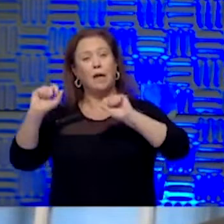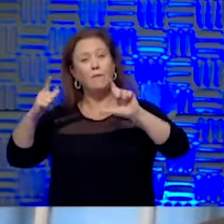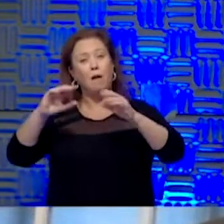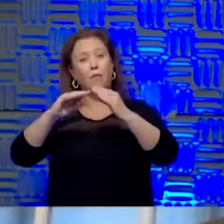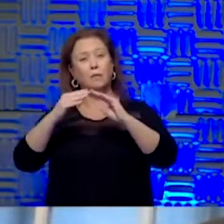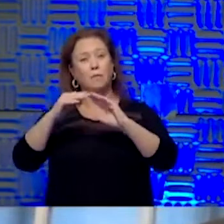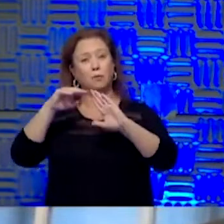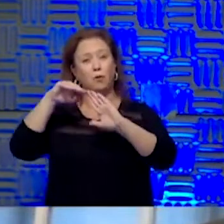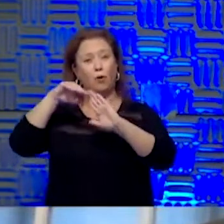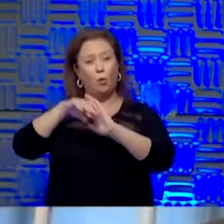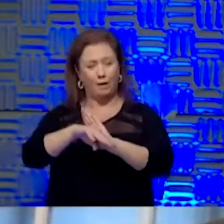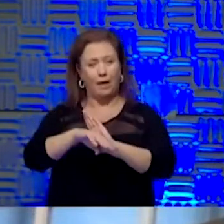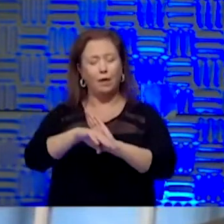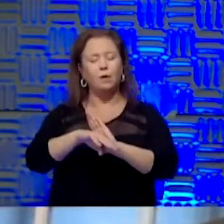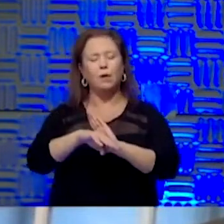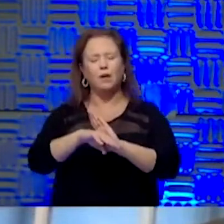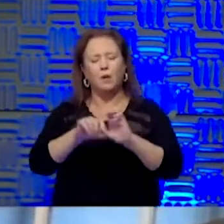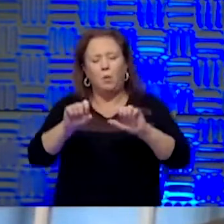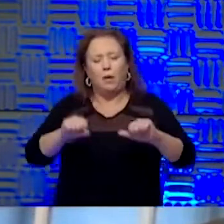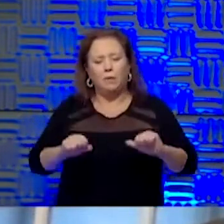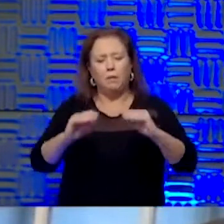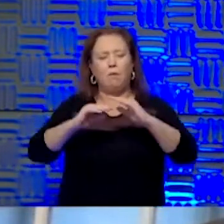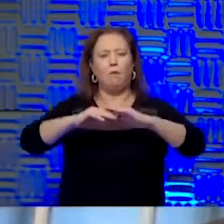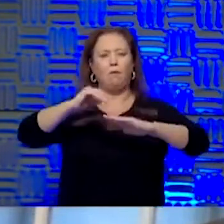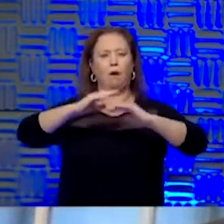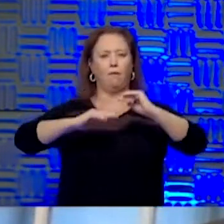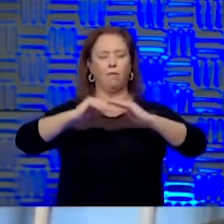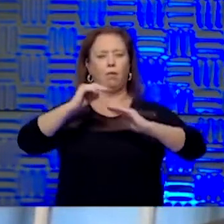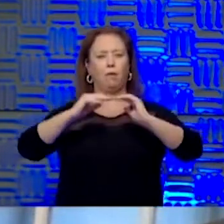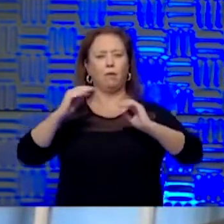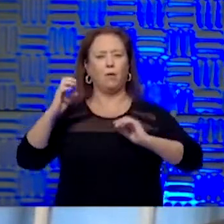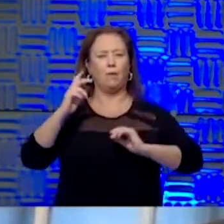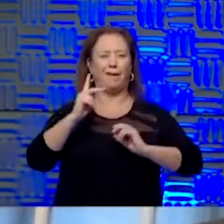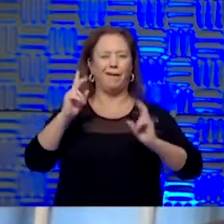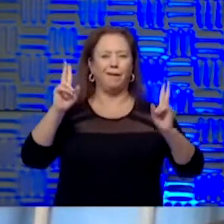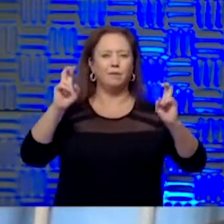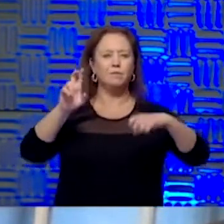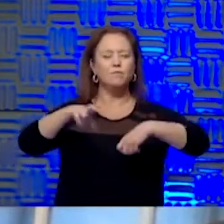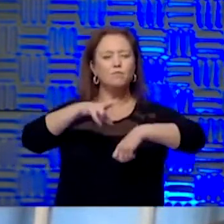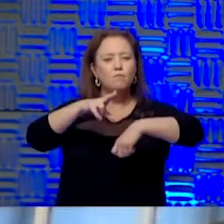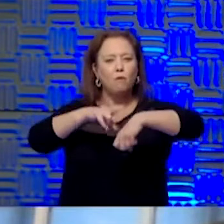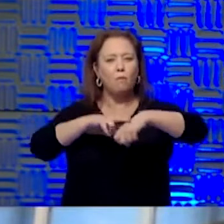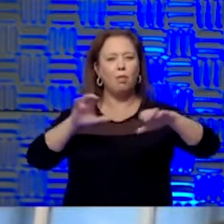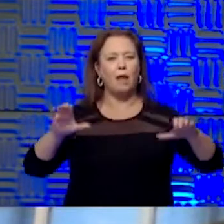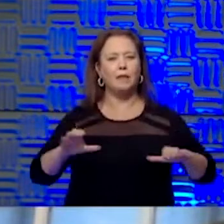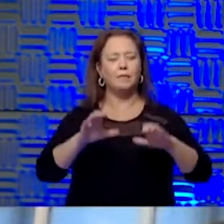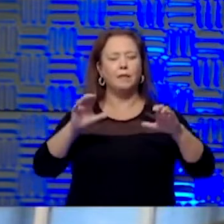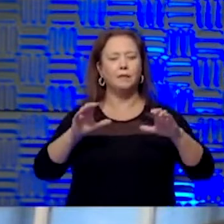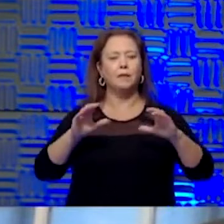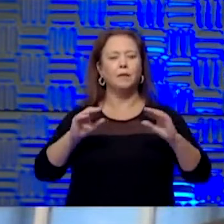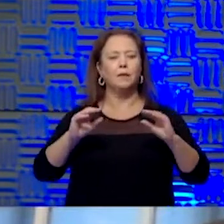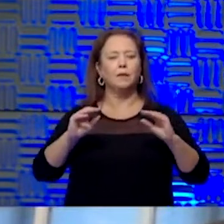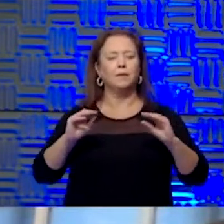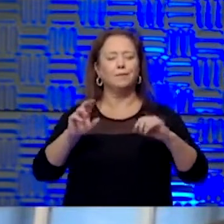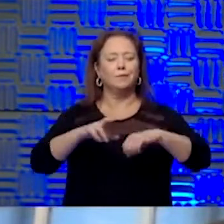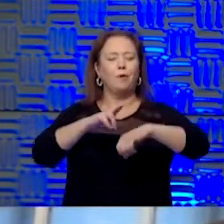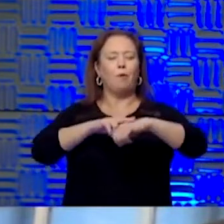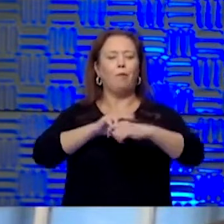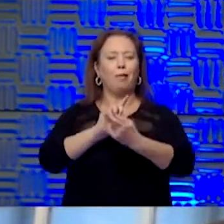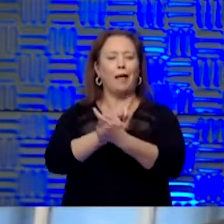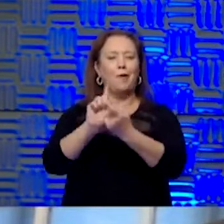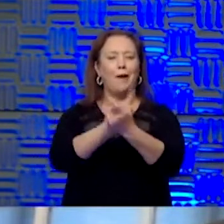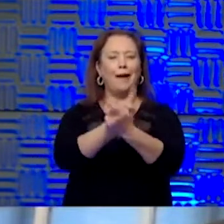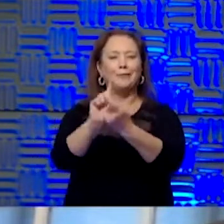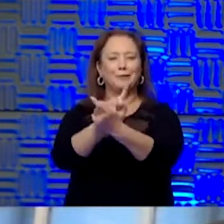little more comfortable in kind of resuming a little bit more of our normal activities and interactions. But the fact that we are